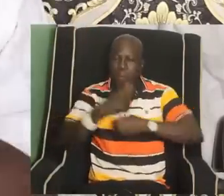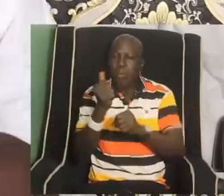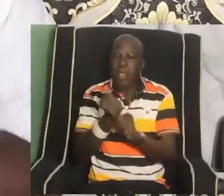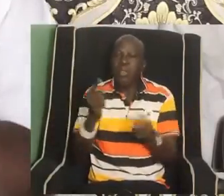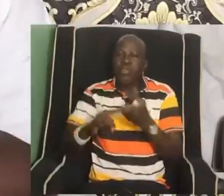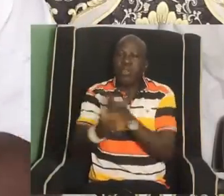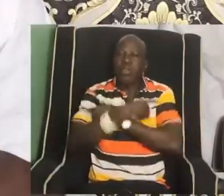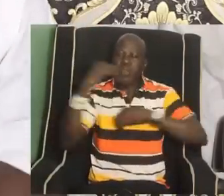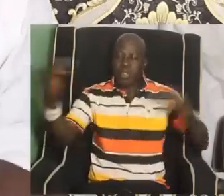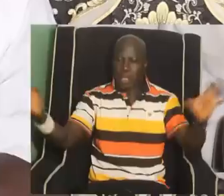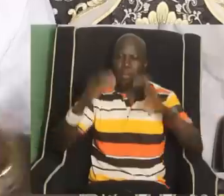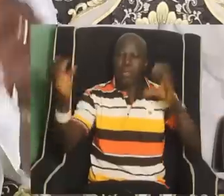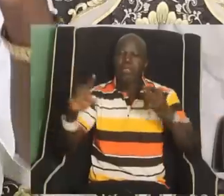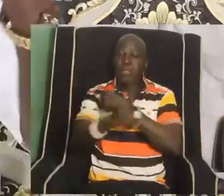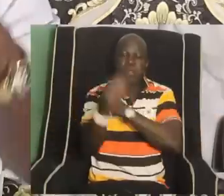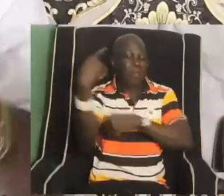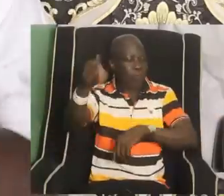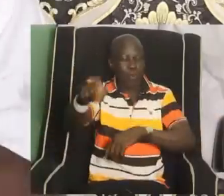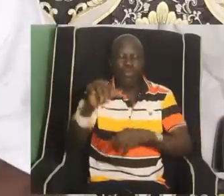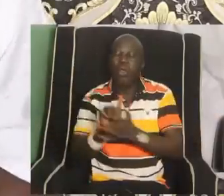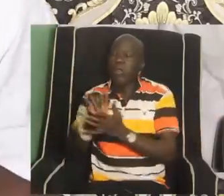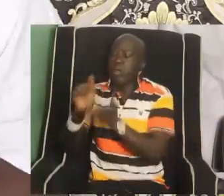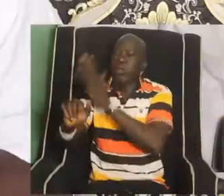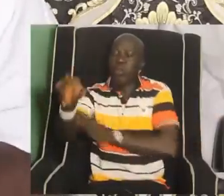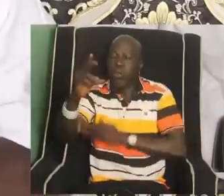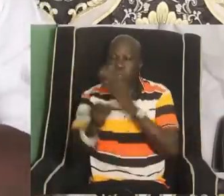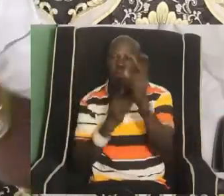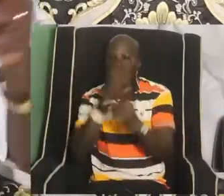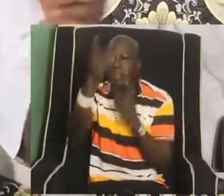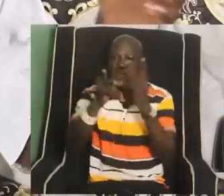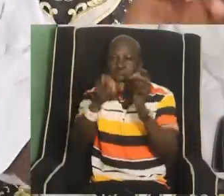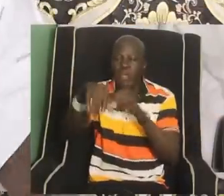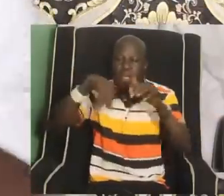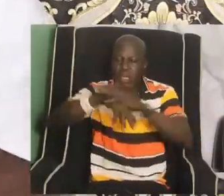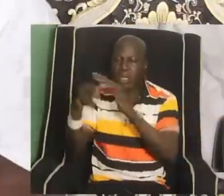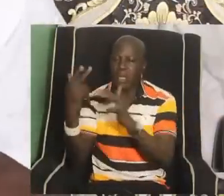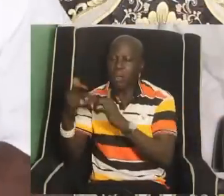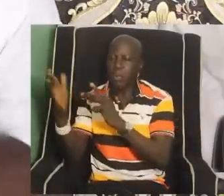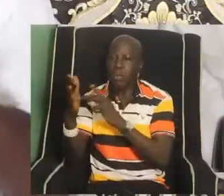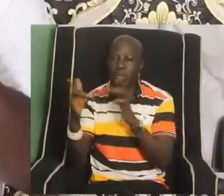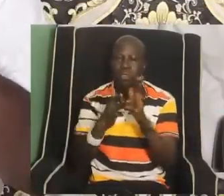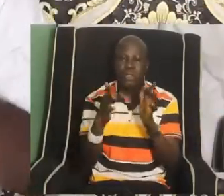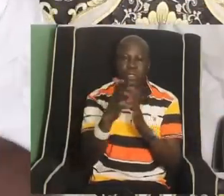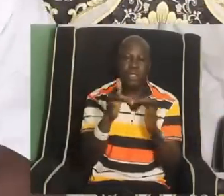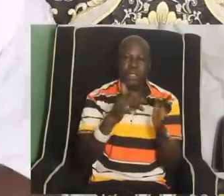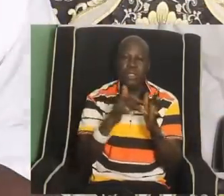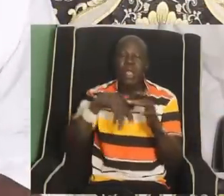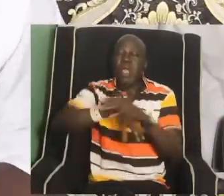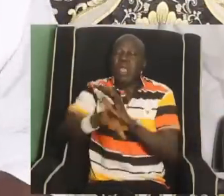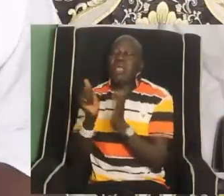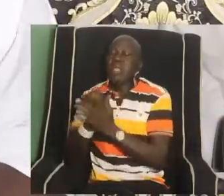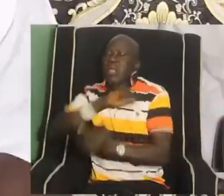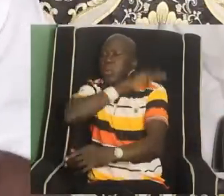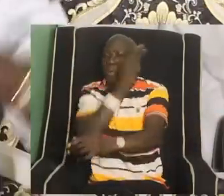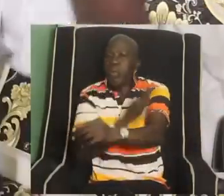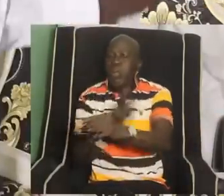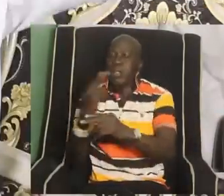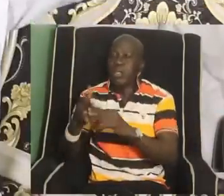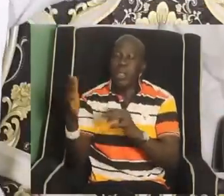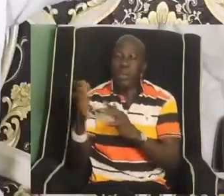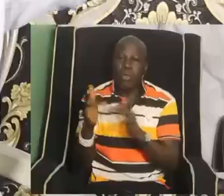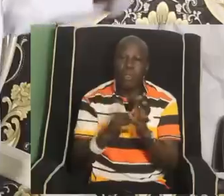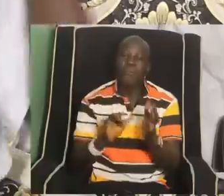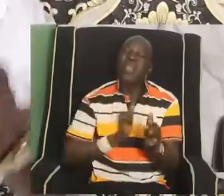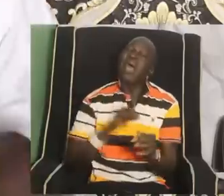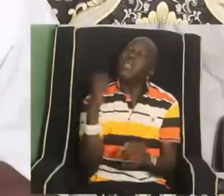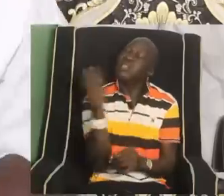The Lord of them are celebration. The Lord of them are celebration. The Lord of them are celebration. The Lord of them are celebration. The Lord of them are celebration. Emi